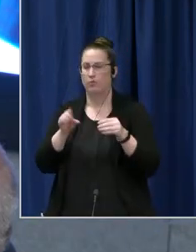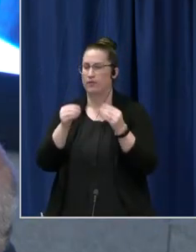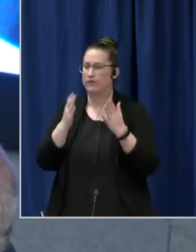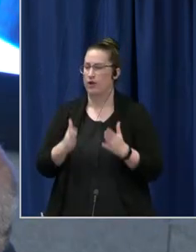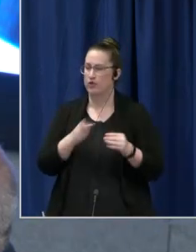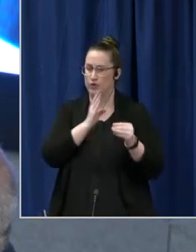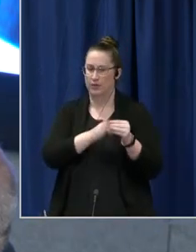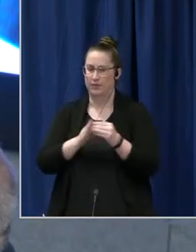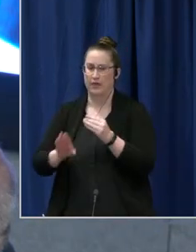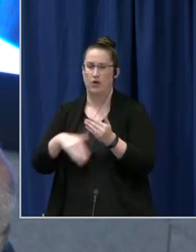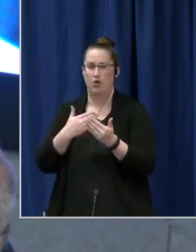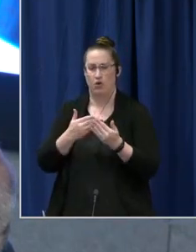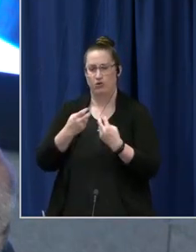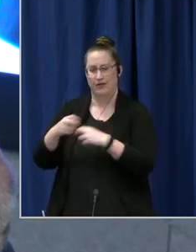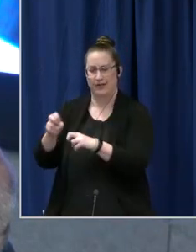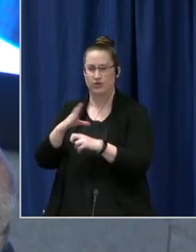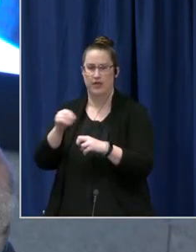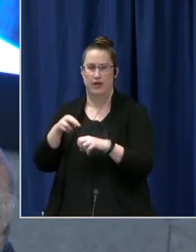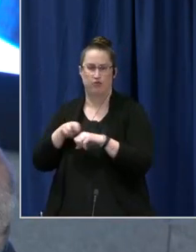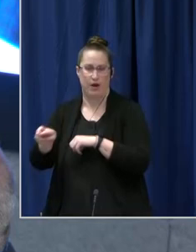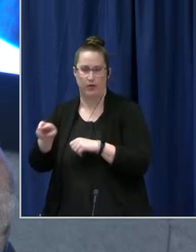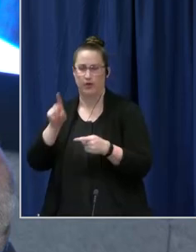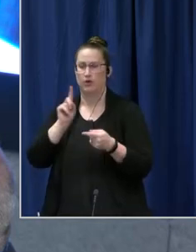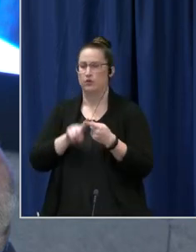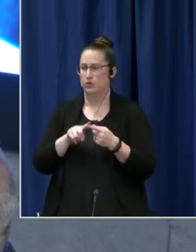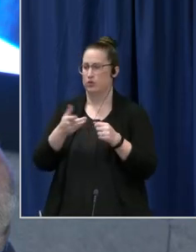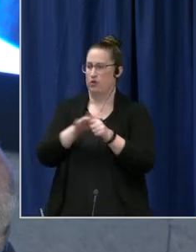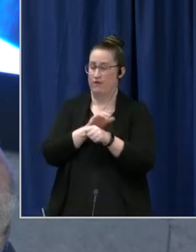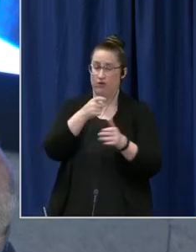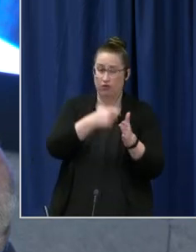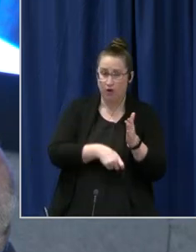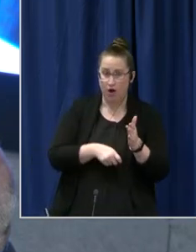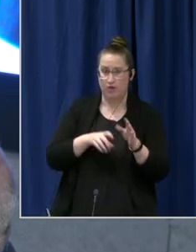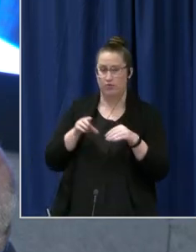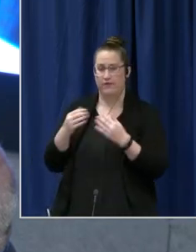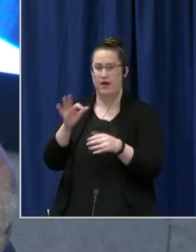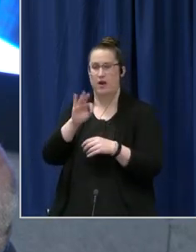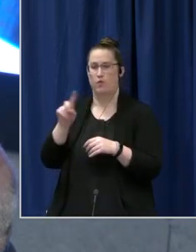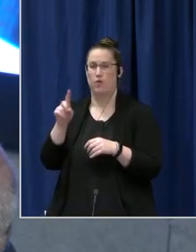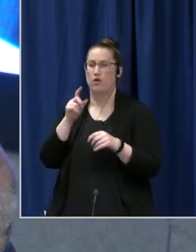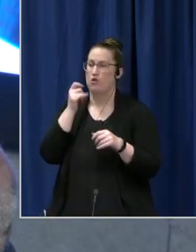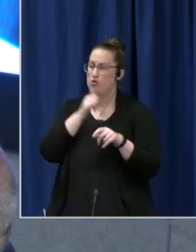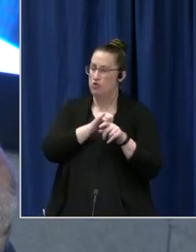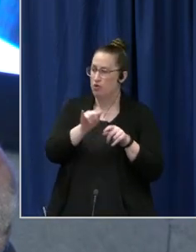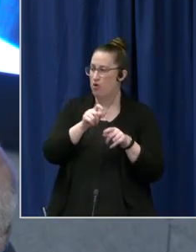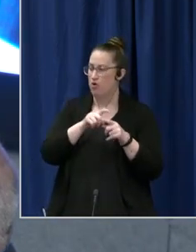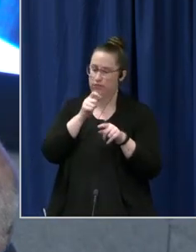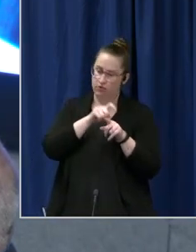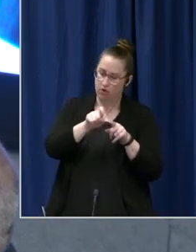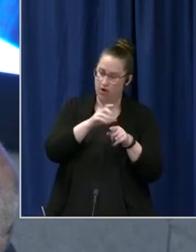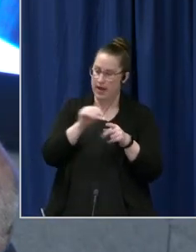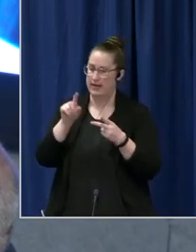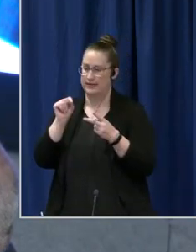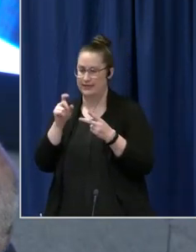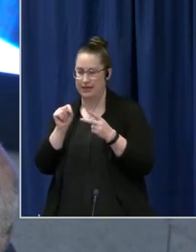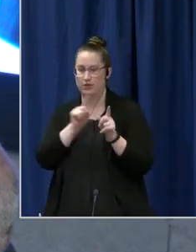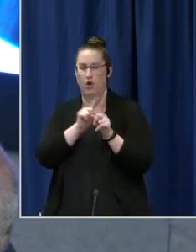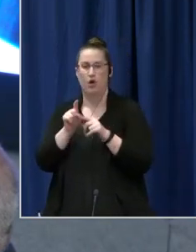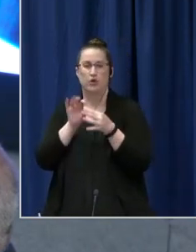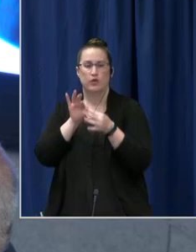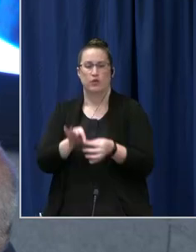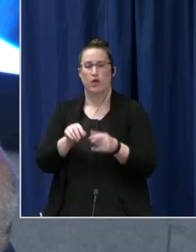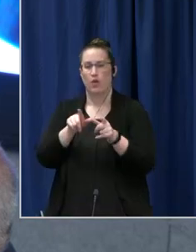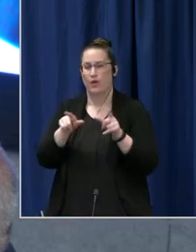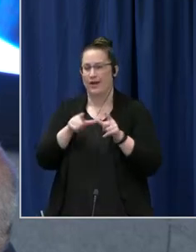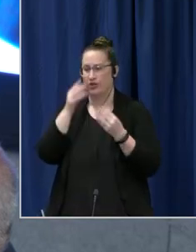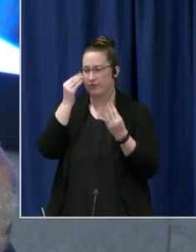all translation and routing and to cover the costs to deliver 911 calls and texts, including associated location information in